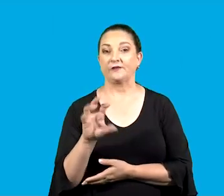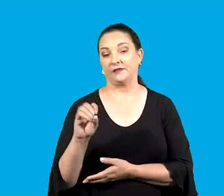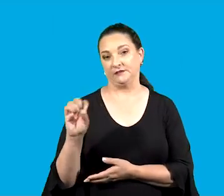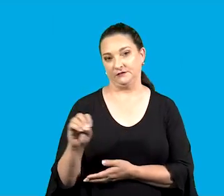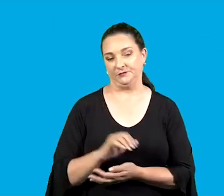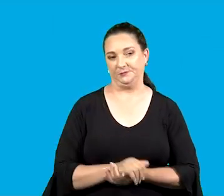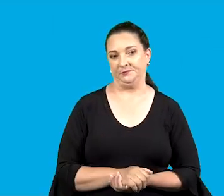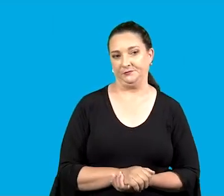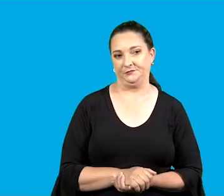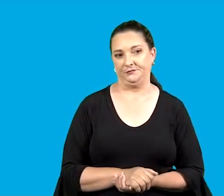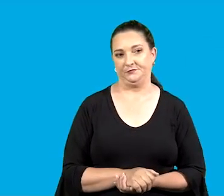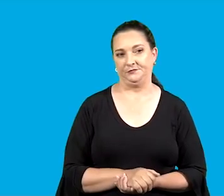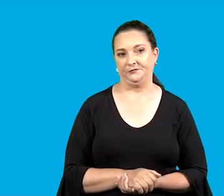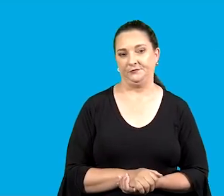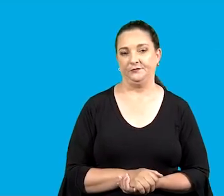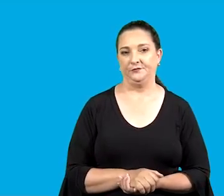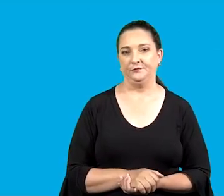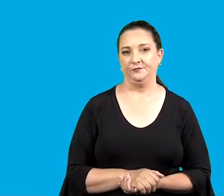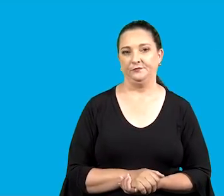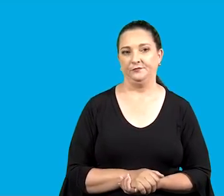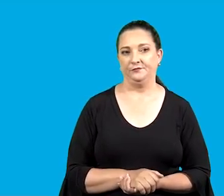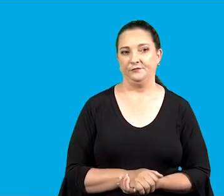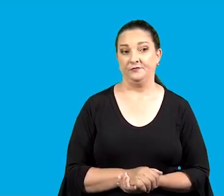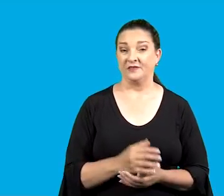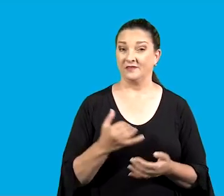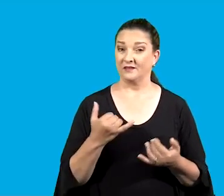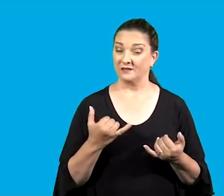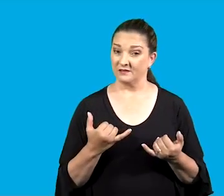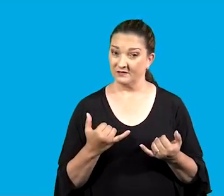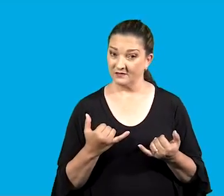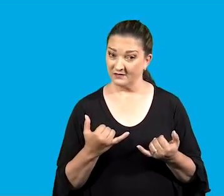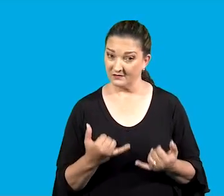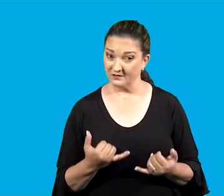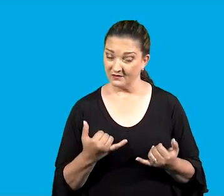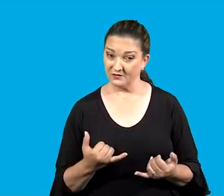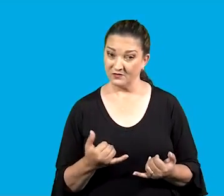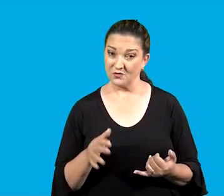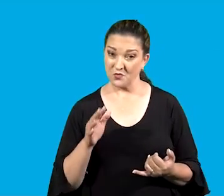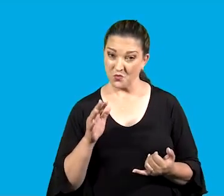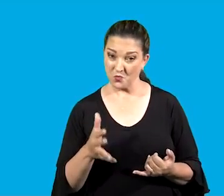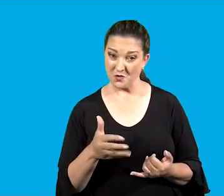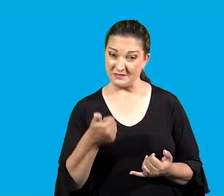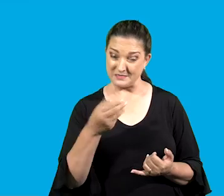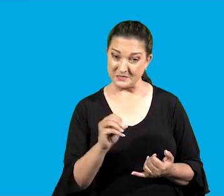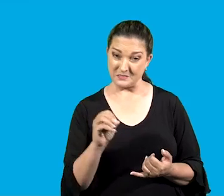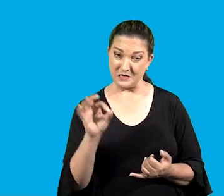3,532,500. Then we are not going to get the entire 60% because